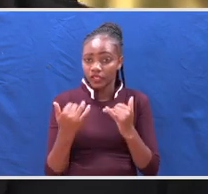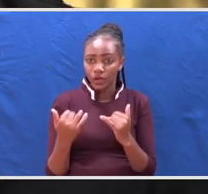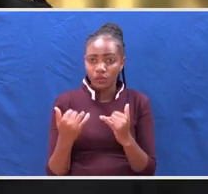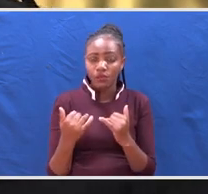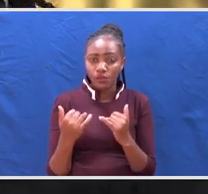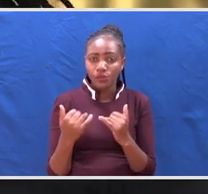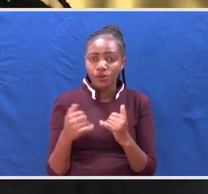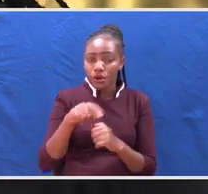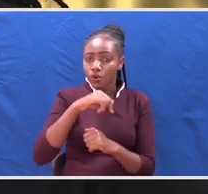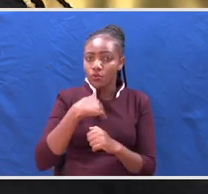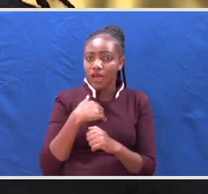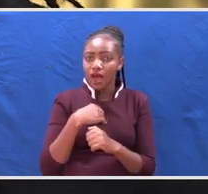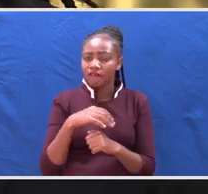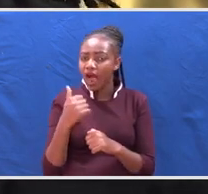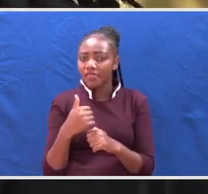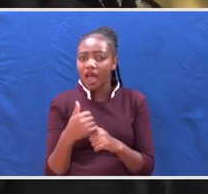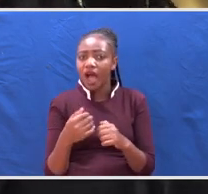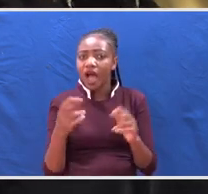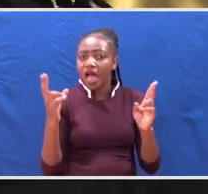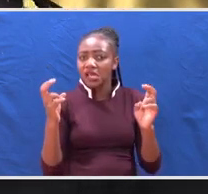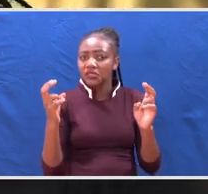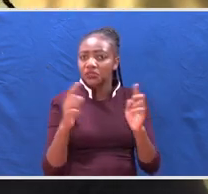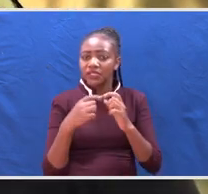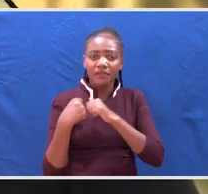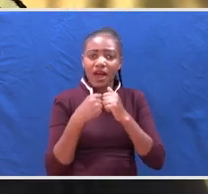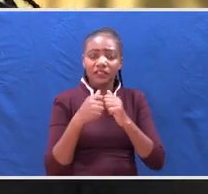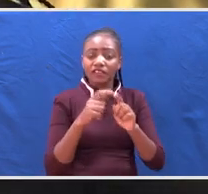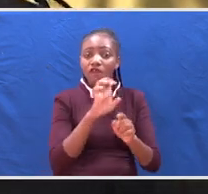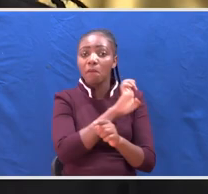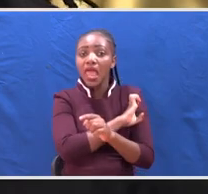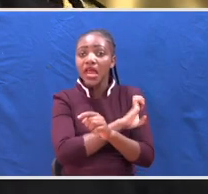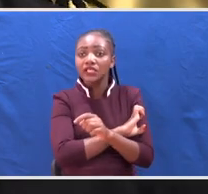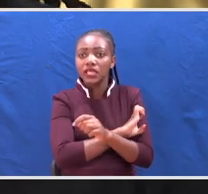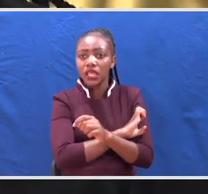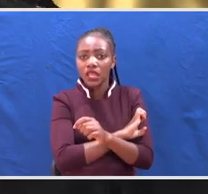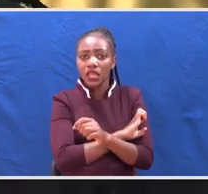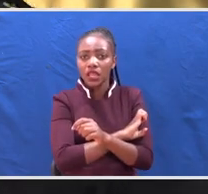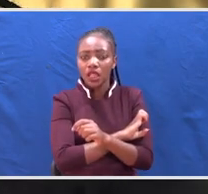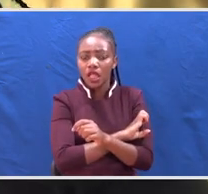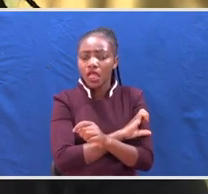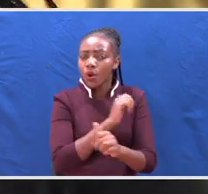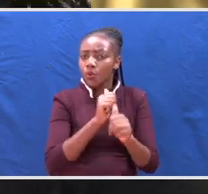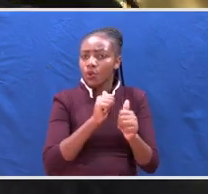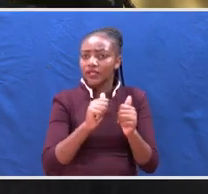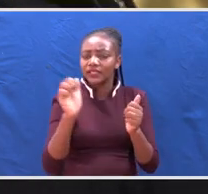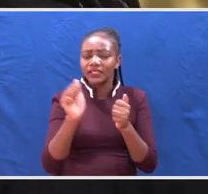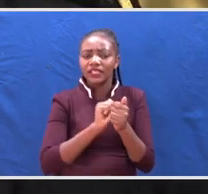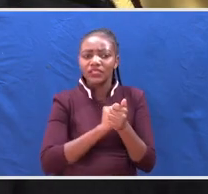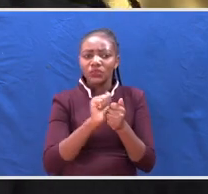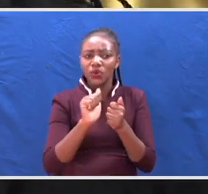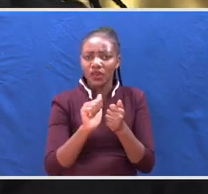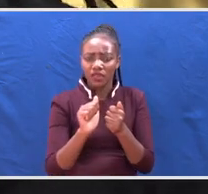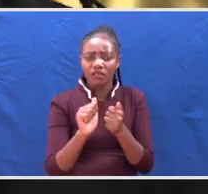poisoning, we have collision by the energy power lines, where they have development in